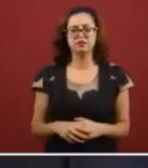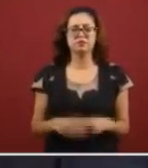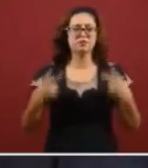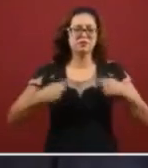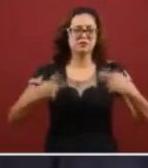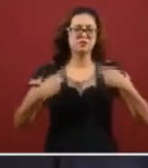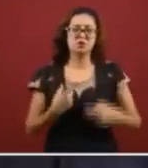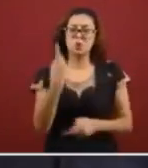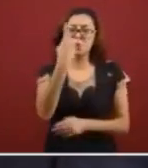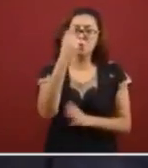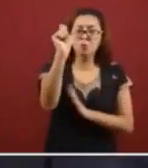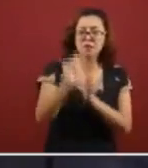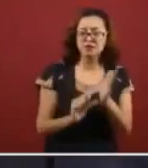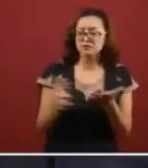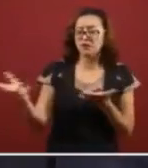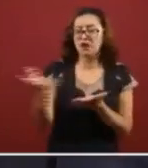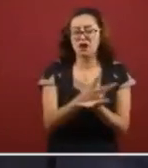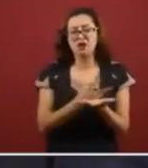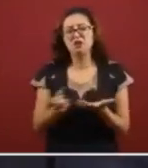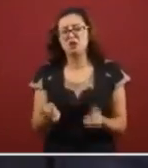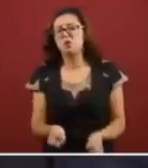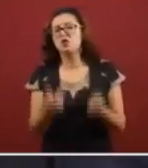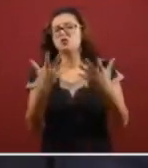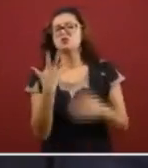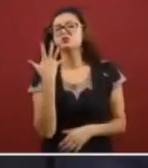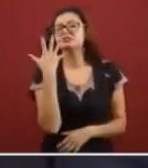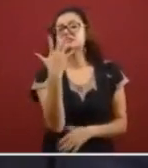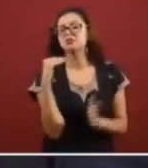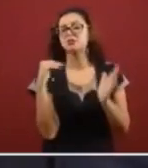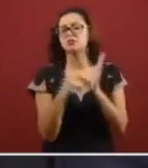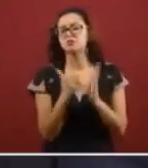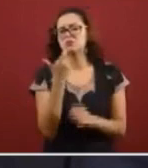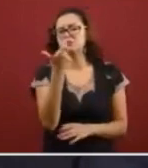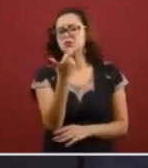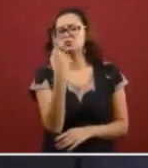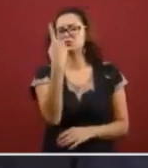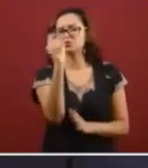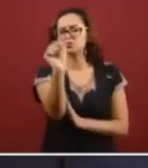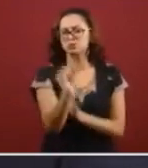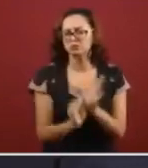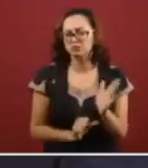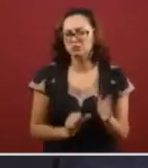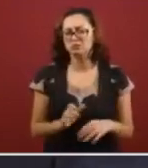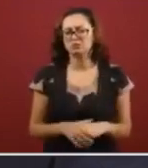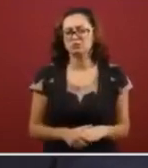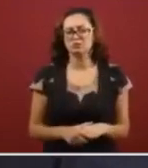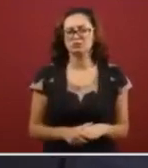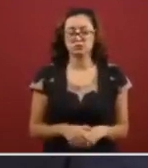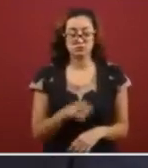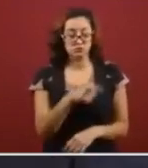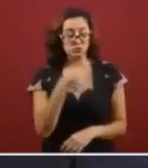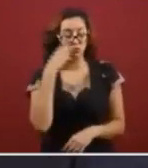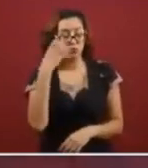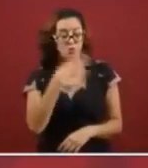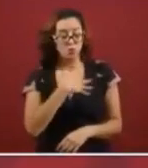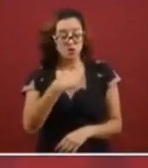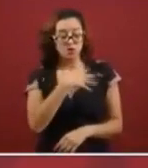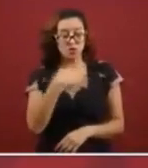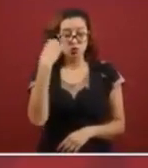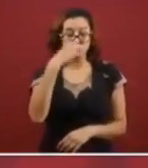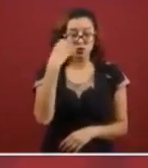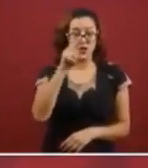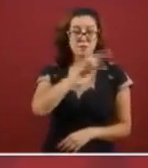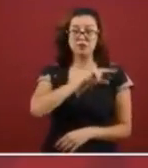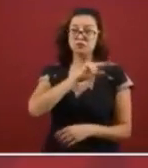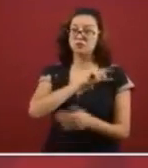5,000 pesos al mes. They earn about 5,000 a month. Y para que estudie uno and de los hijos, for their children to study, tiene que